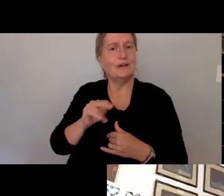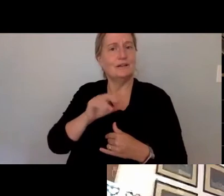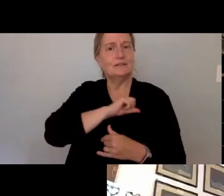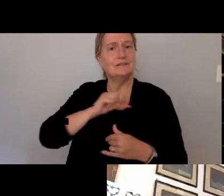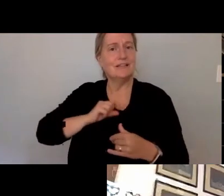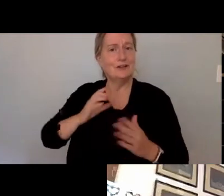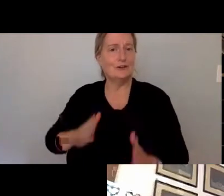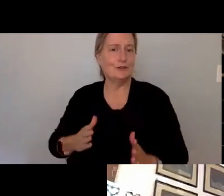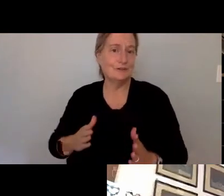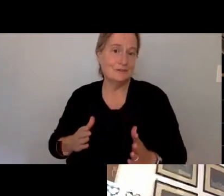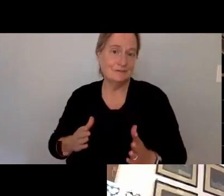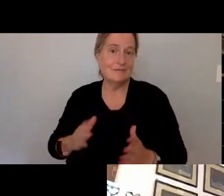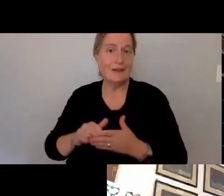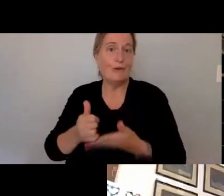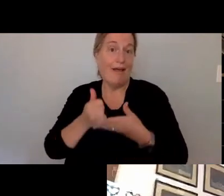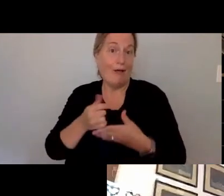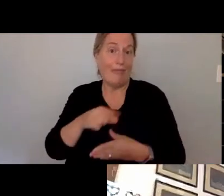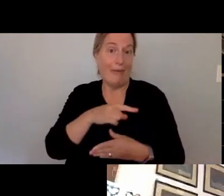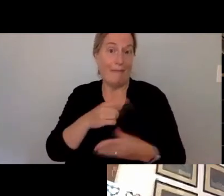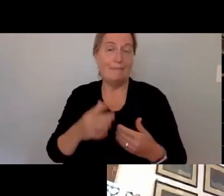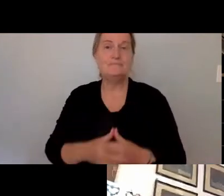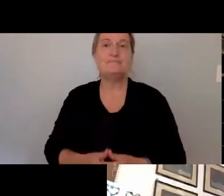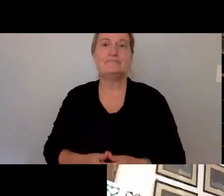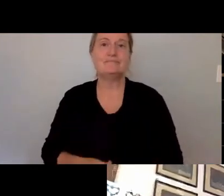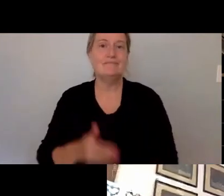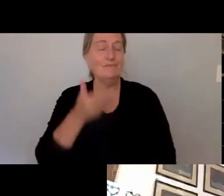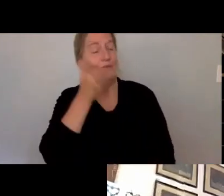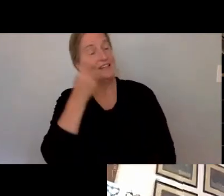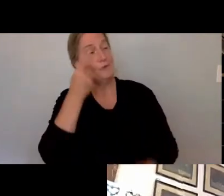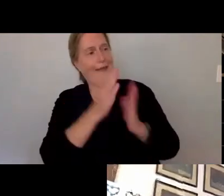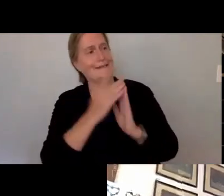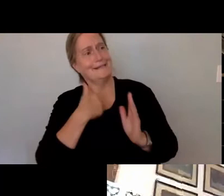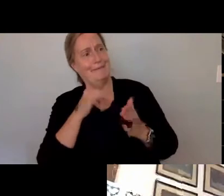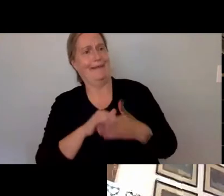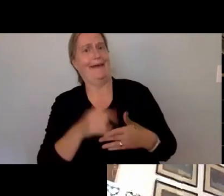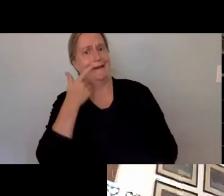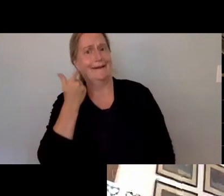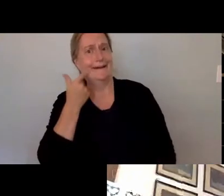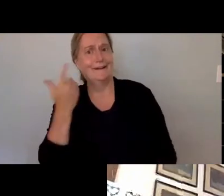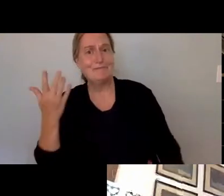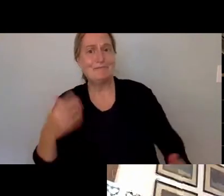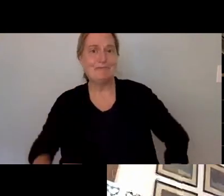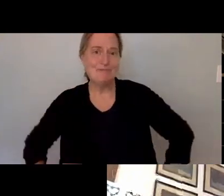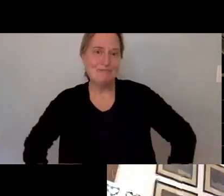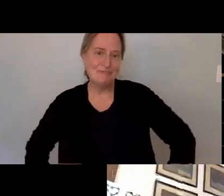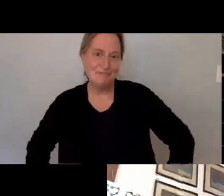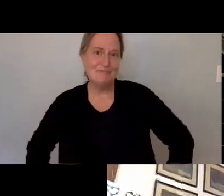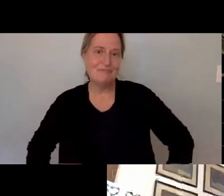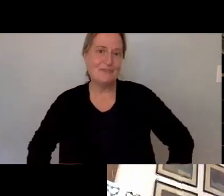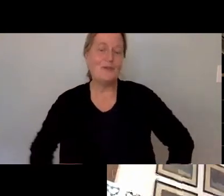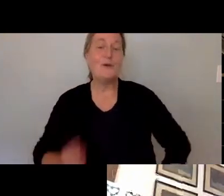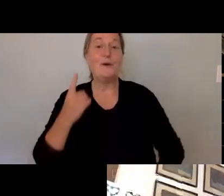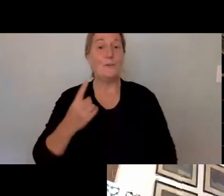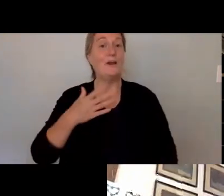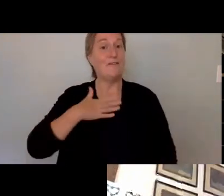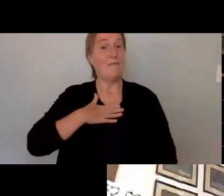with disabilities? Well, thanks for asking that question, because one of my sidelines